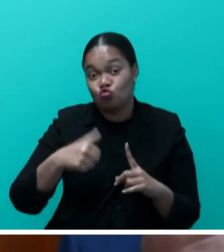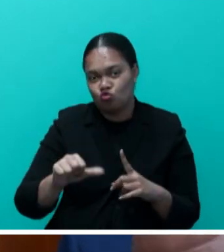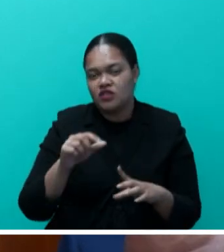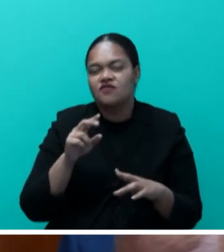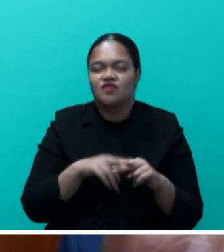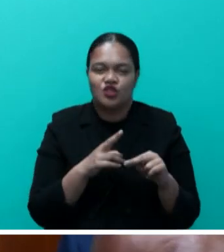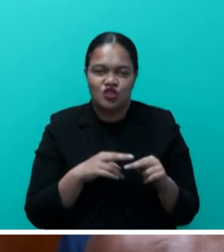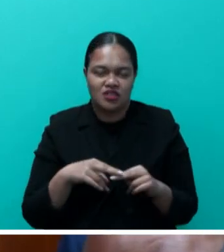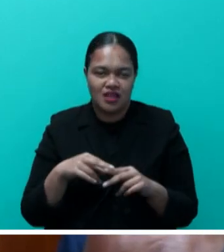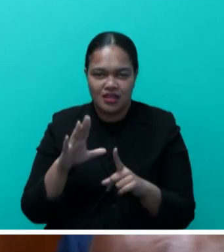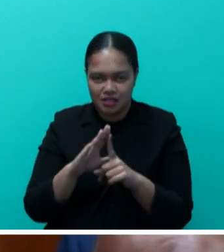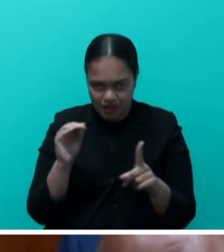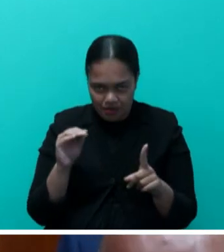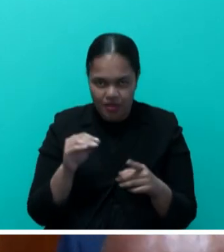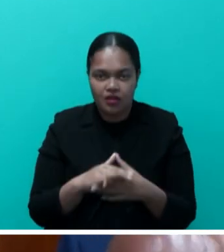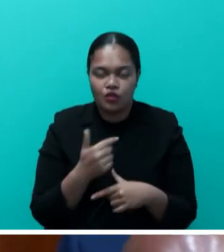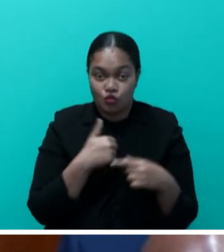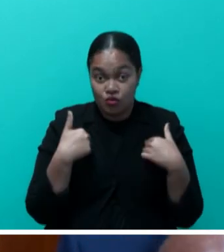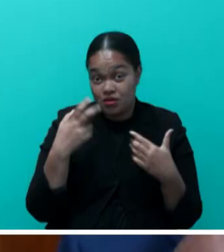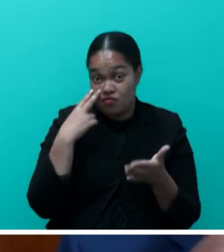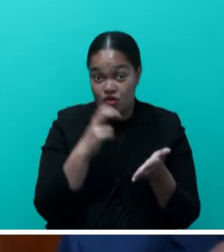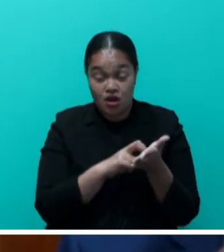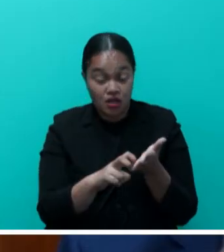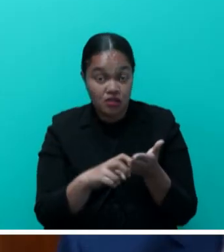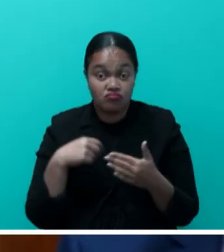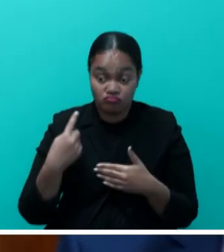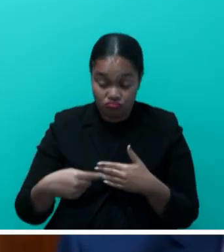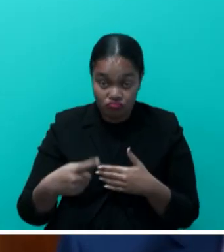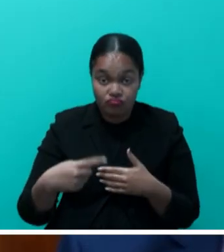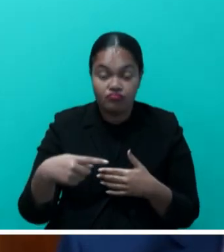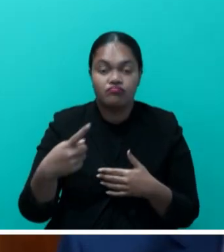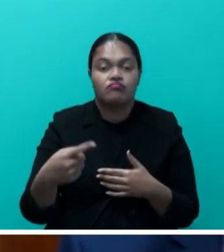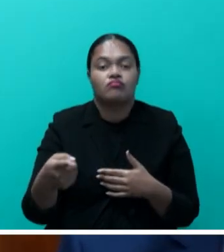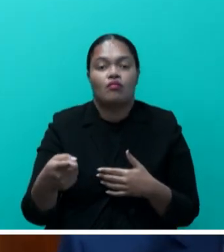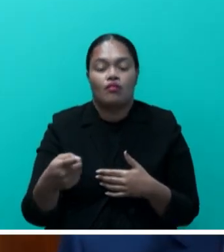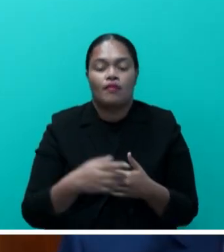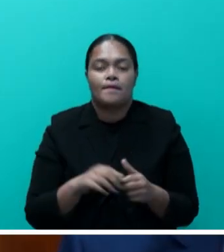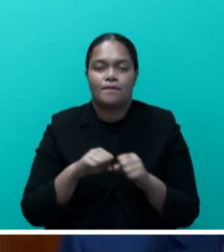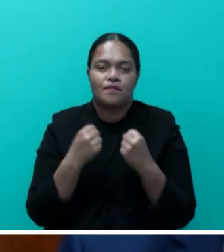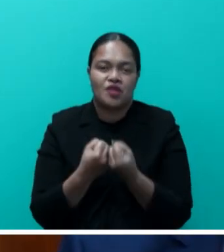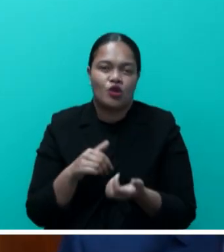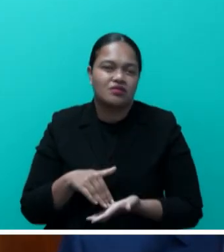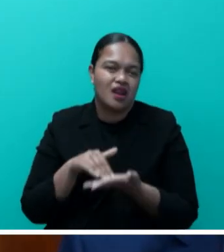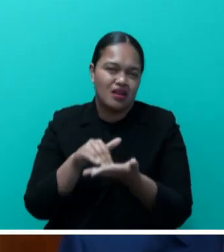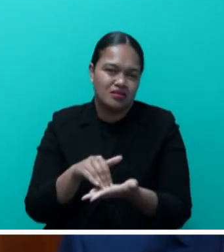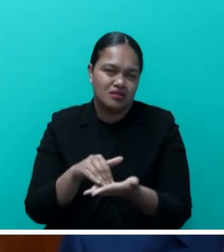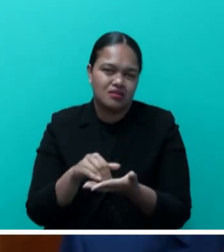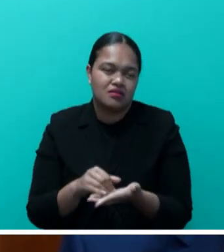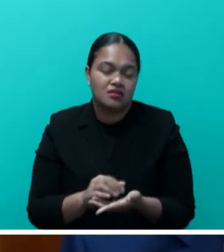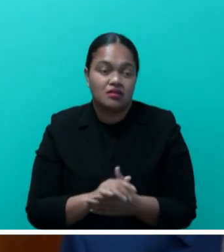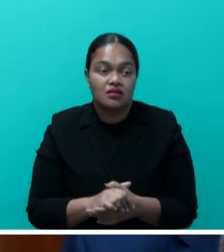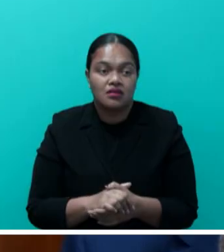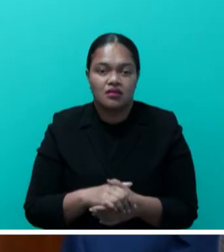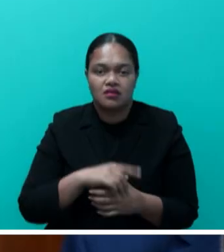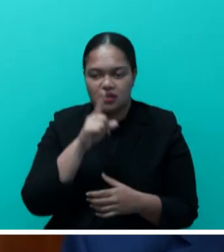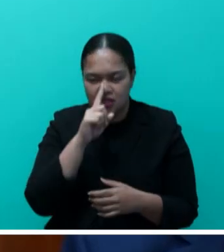example. Now we've got to recognize that there's an ongoing evolution of social assistance looking at a